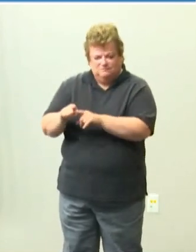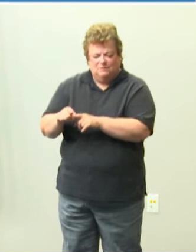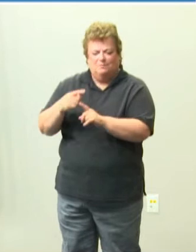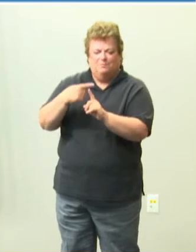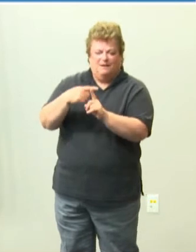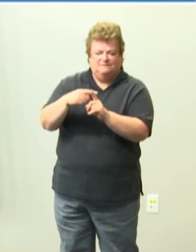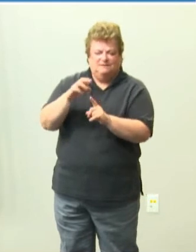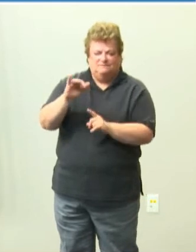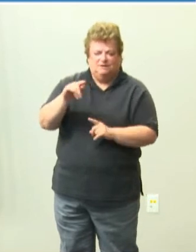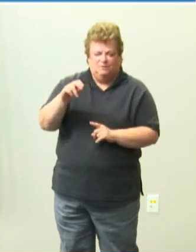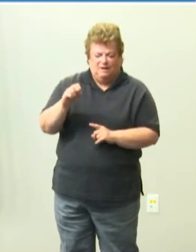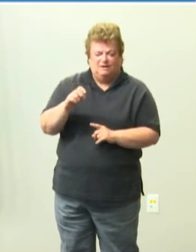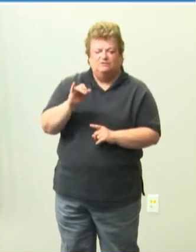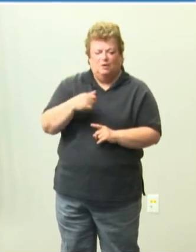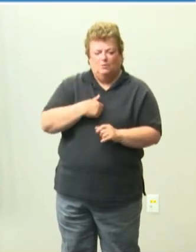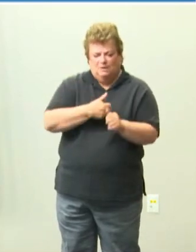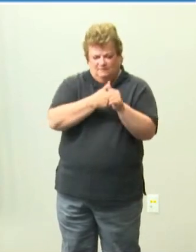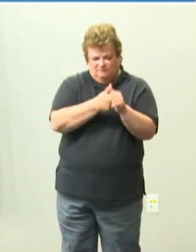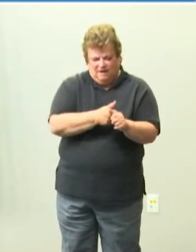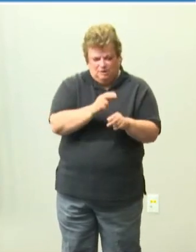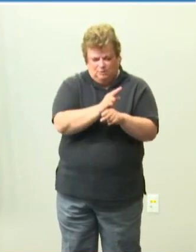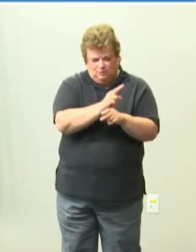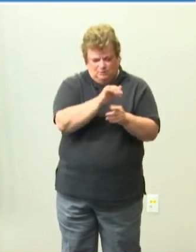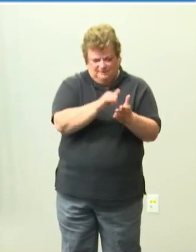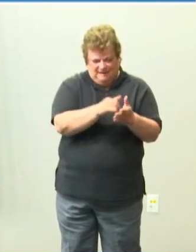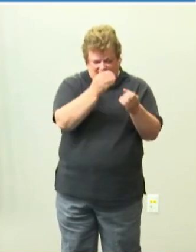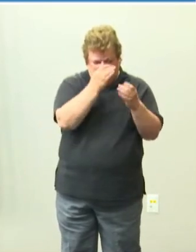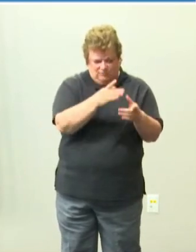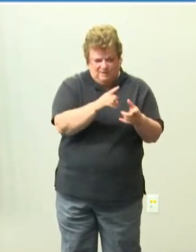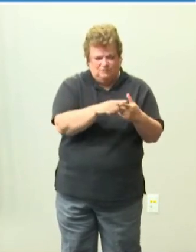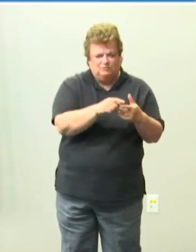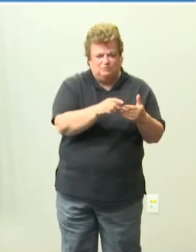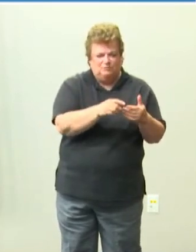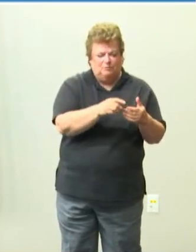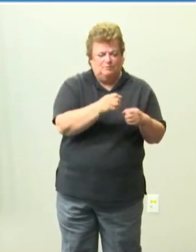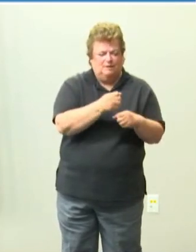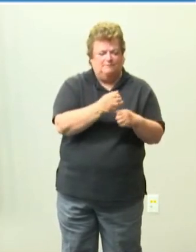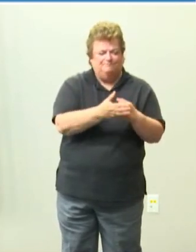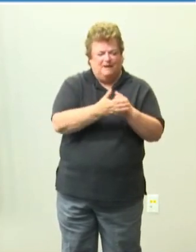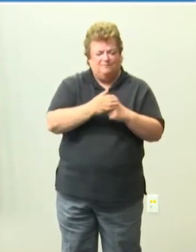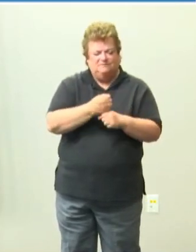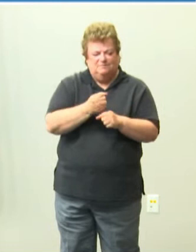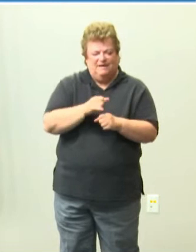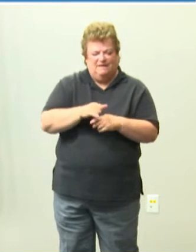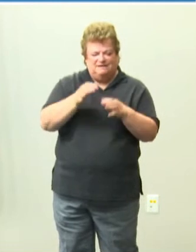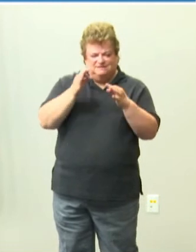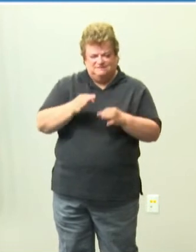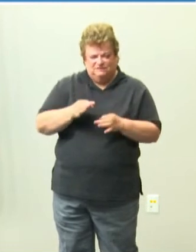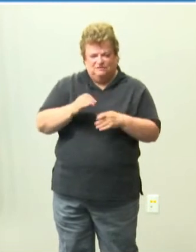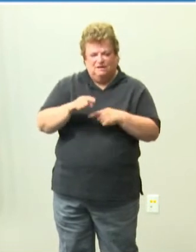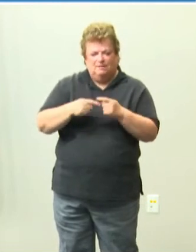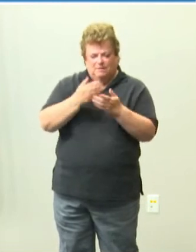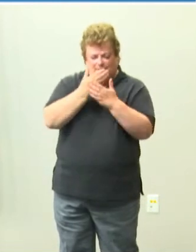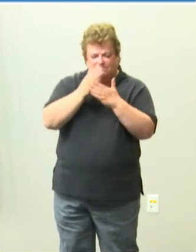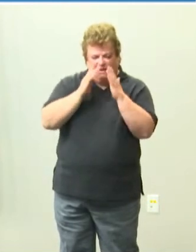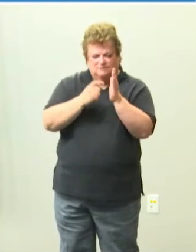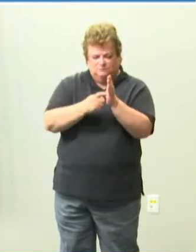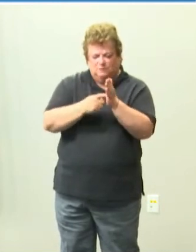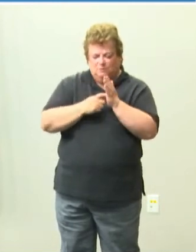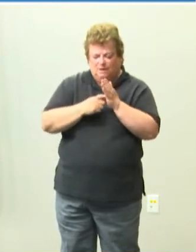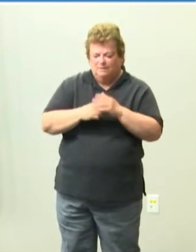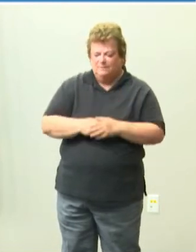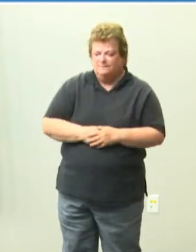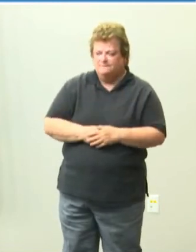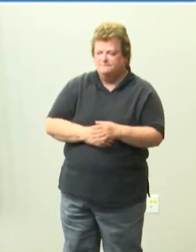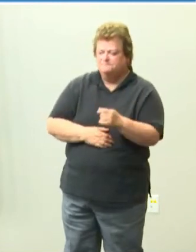guiding us in this decision. Gotcha. And then I wanted to ask,